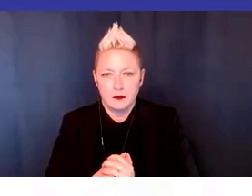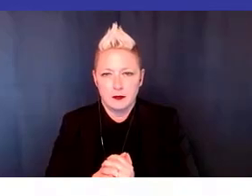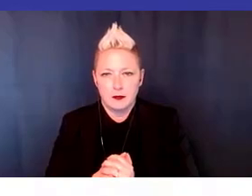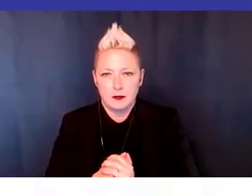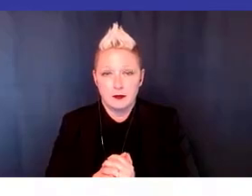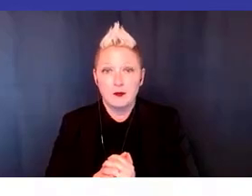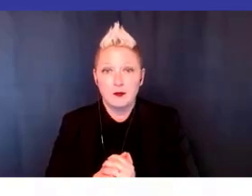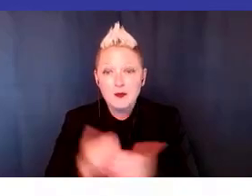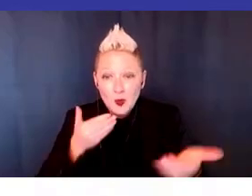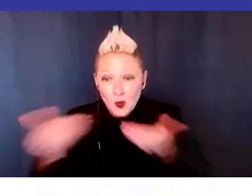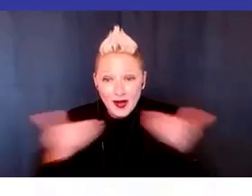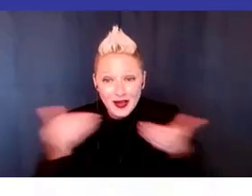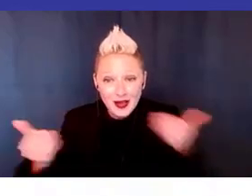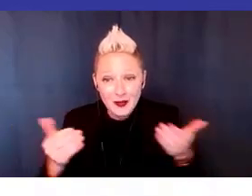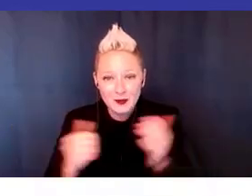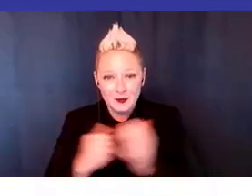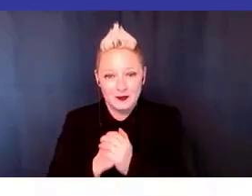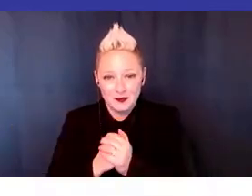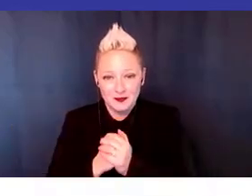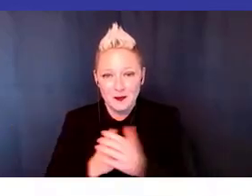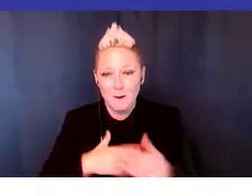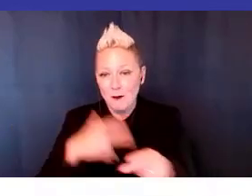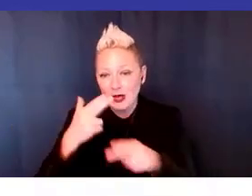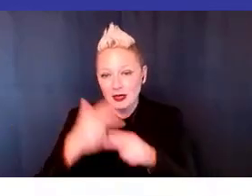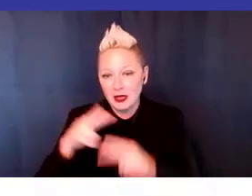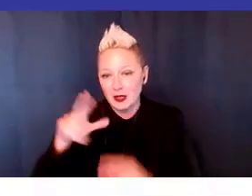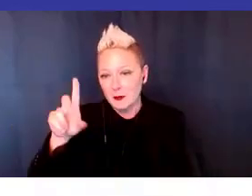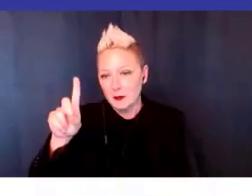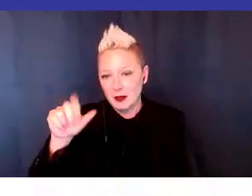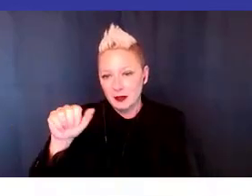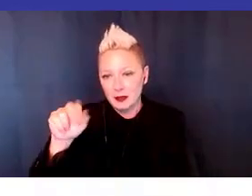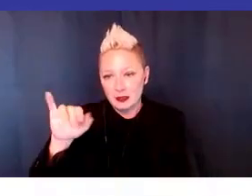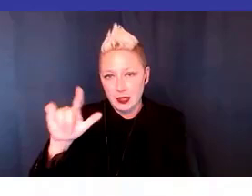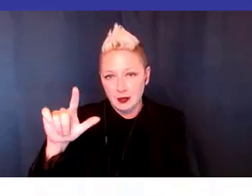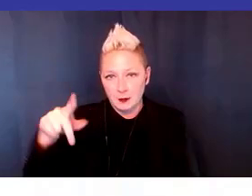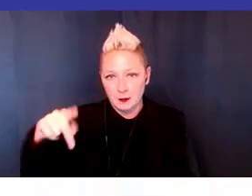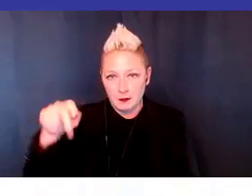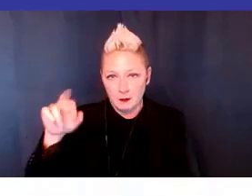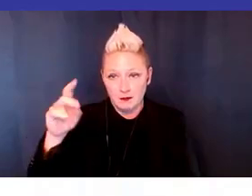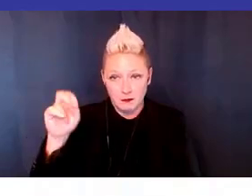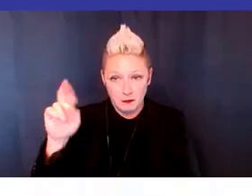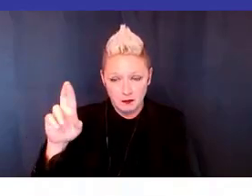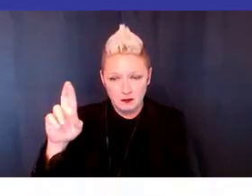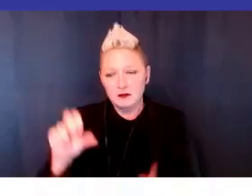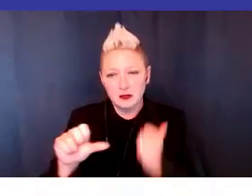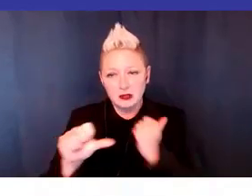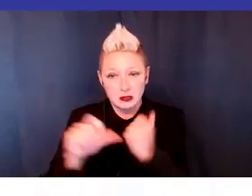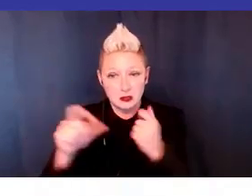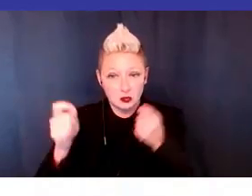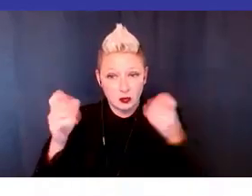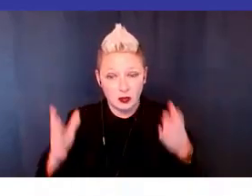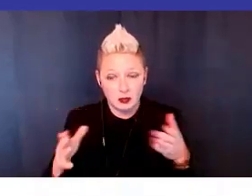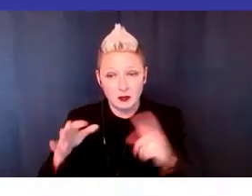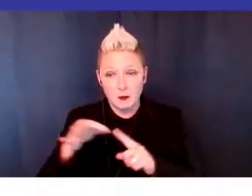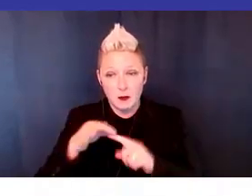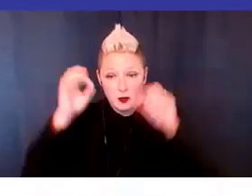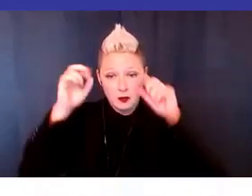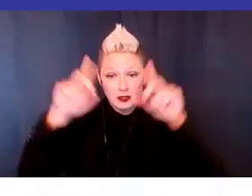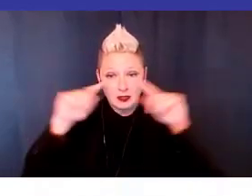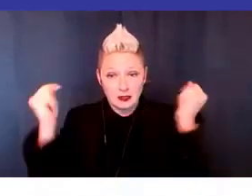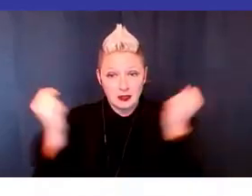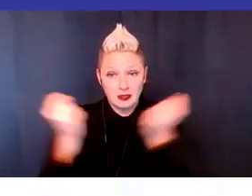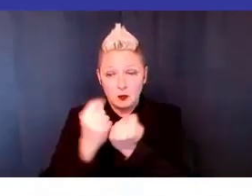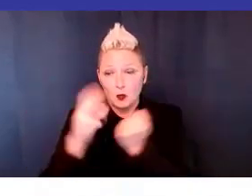All right, welcome everyone. My name is Daniel Parker. I am one of the assistant directors on the special education team at the